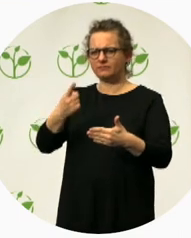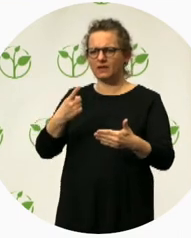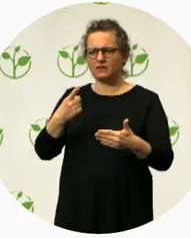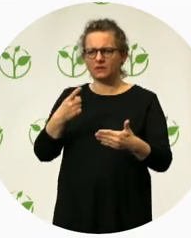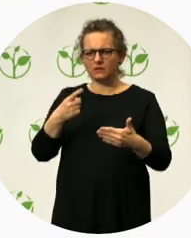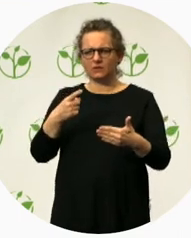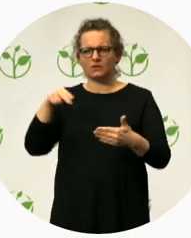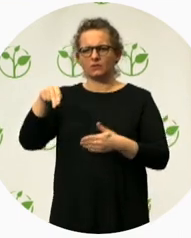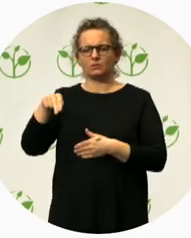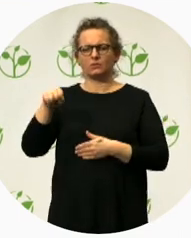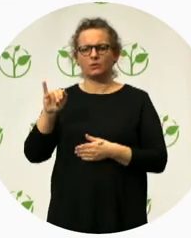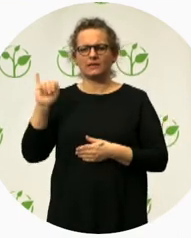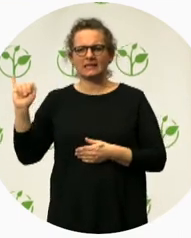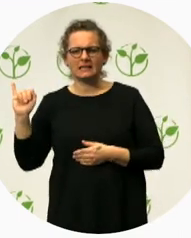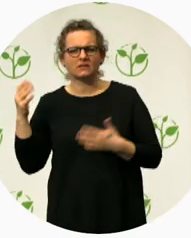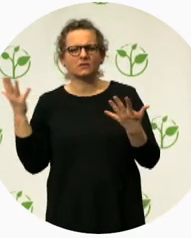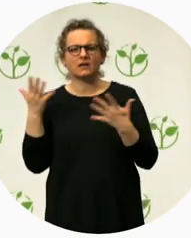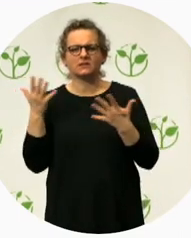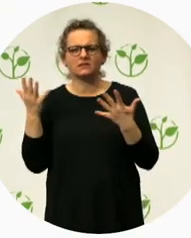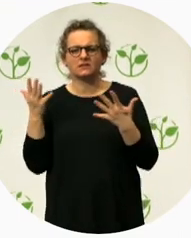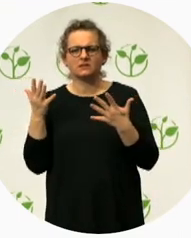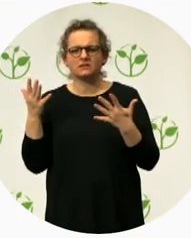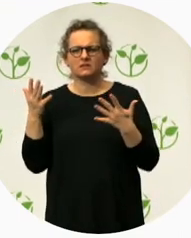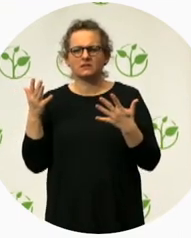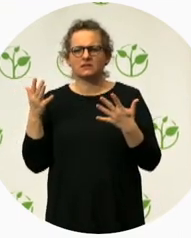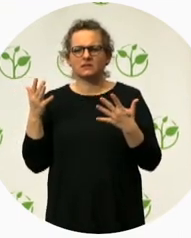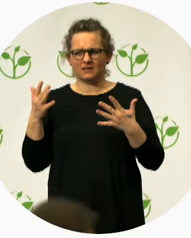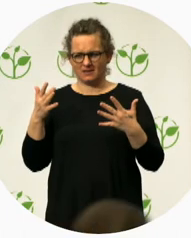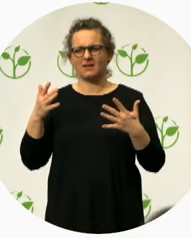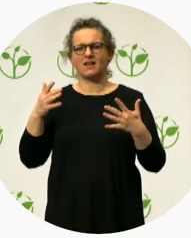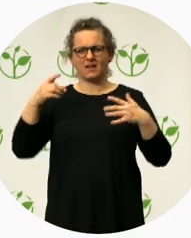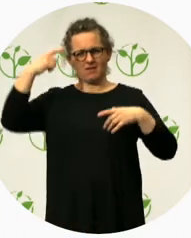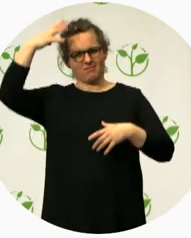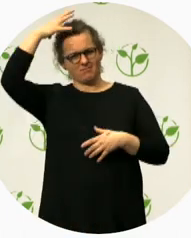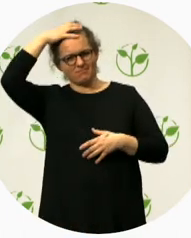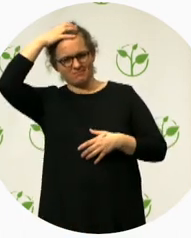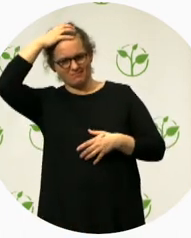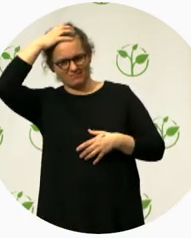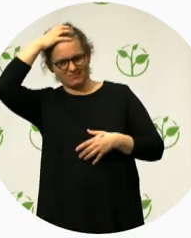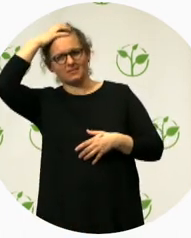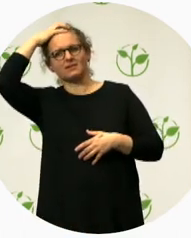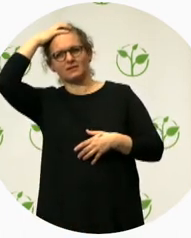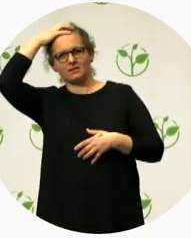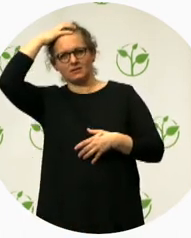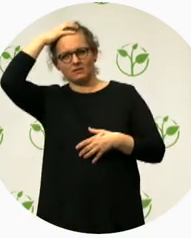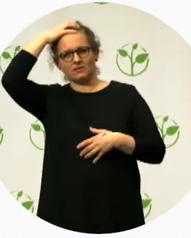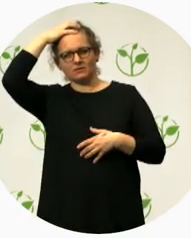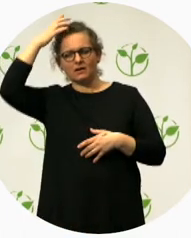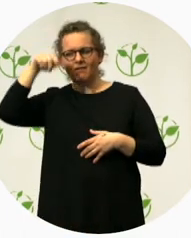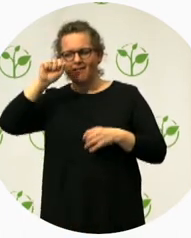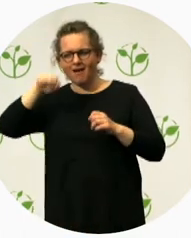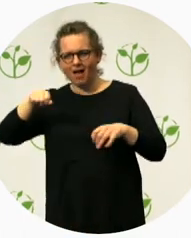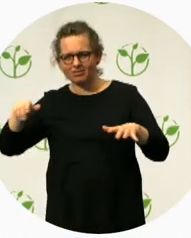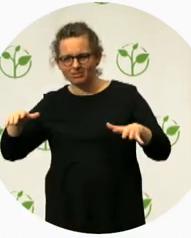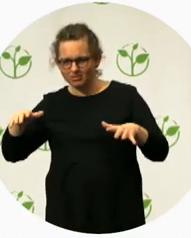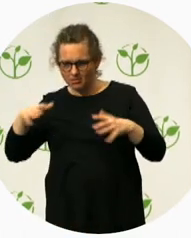called NUI, is becoming more and more exciting. And we see this in gaming, right? But it's, again, being used in education a lot